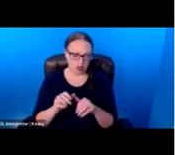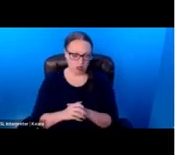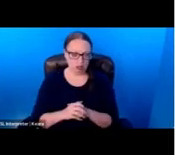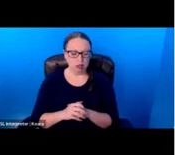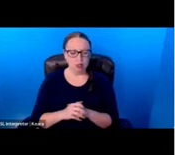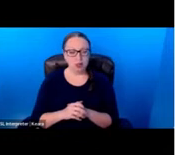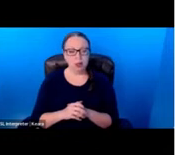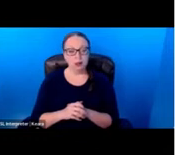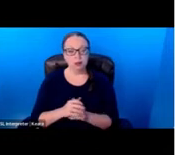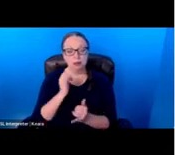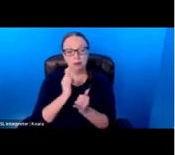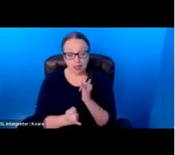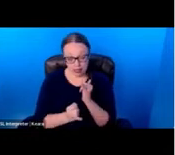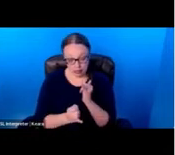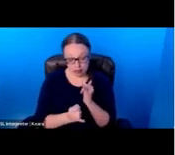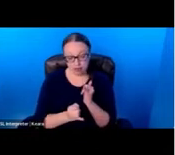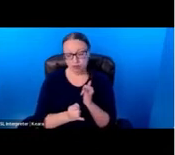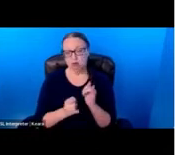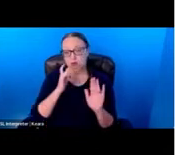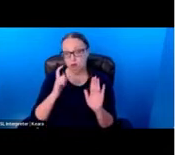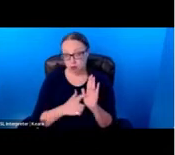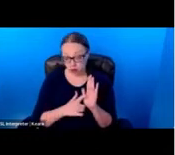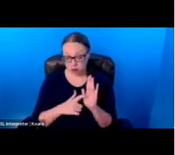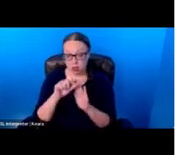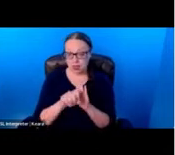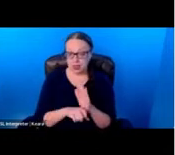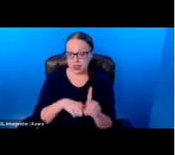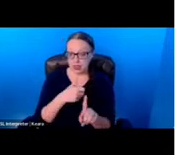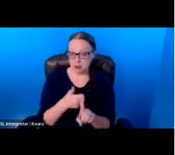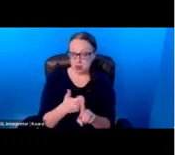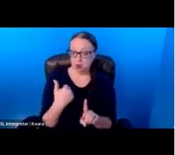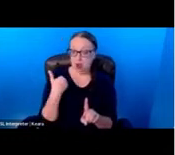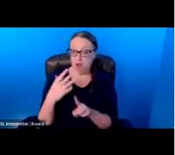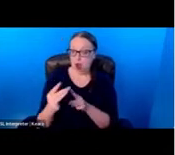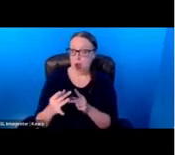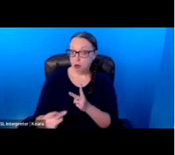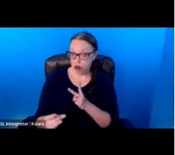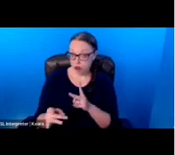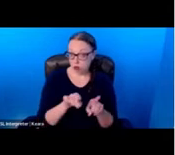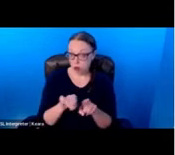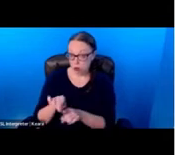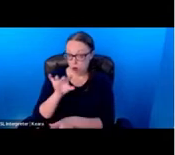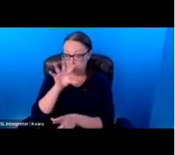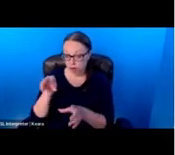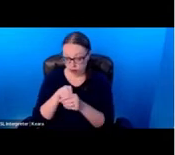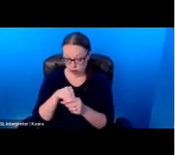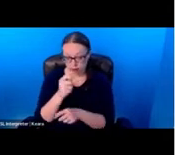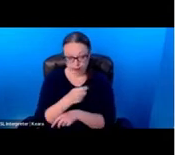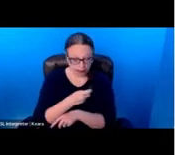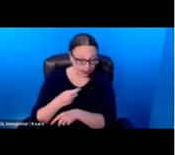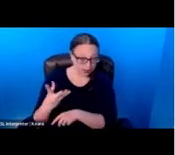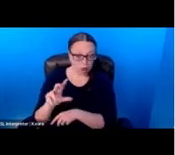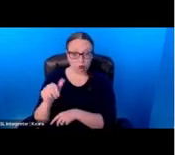Finally, I would like to note that states have the option to also participate in several